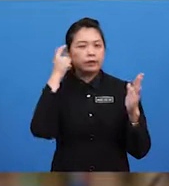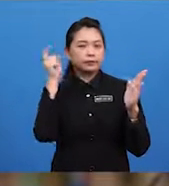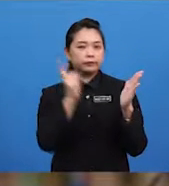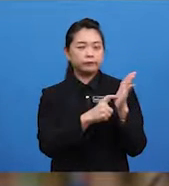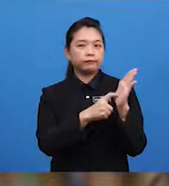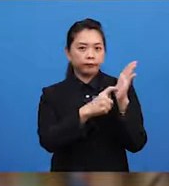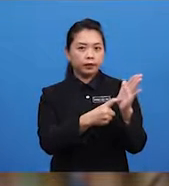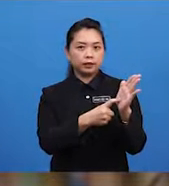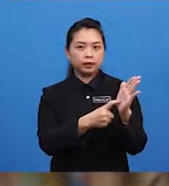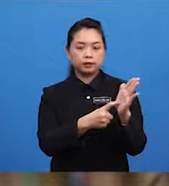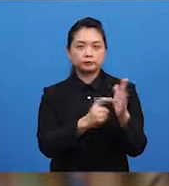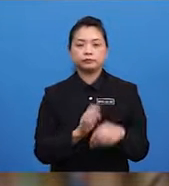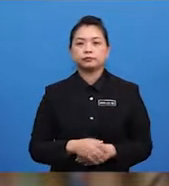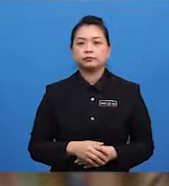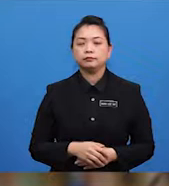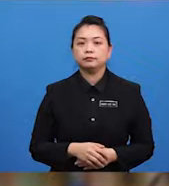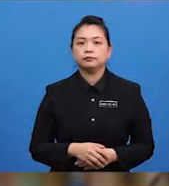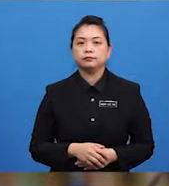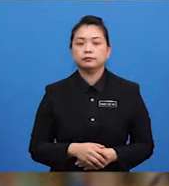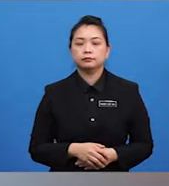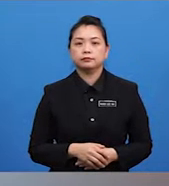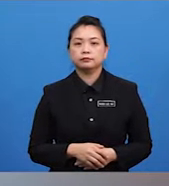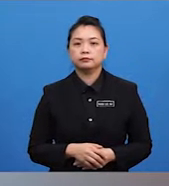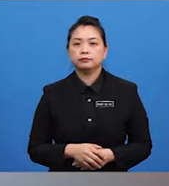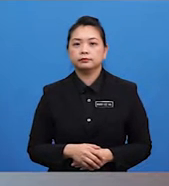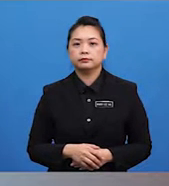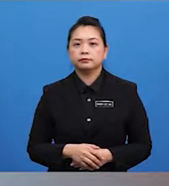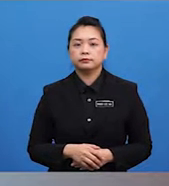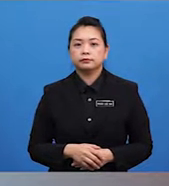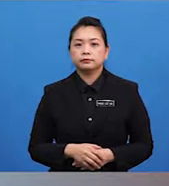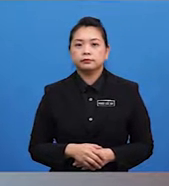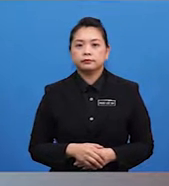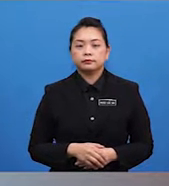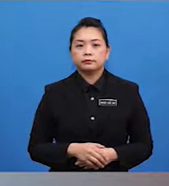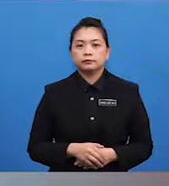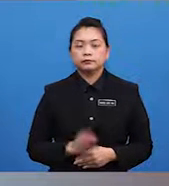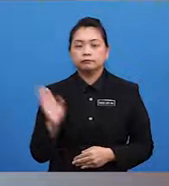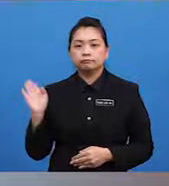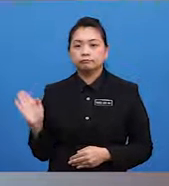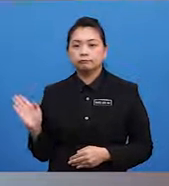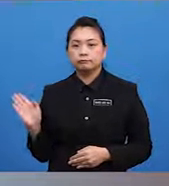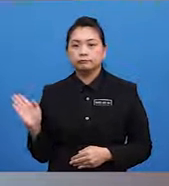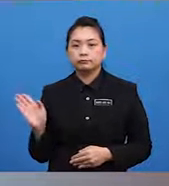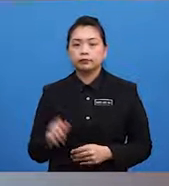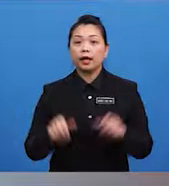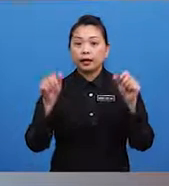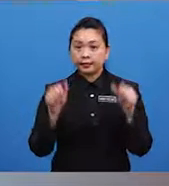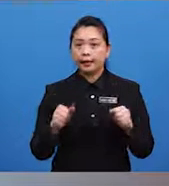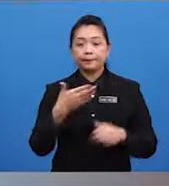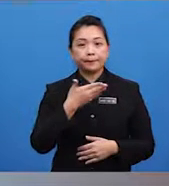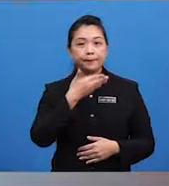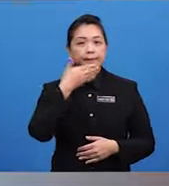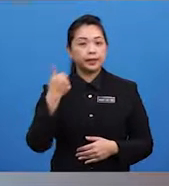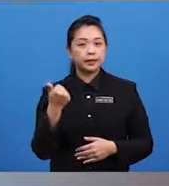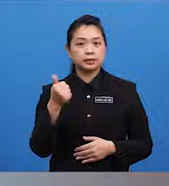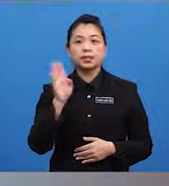words through contextual clues. Contaminate in paragraph 2 can best be